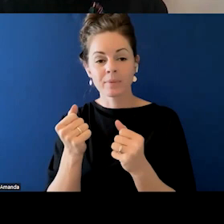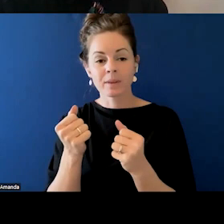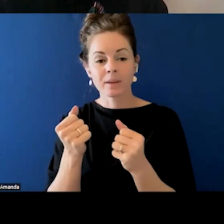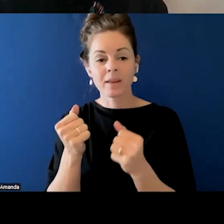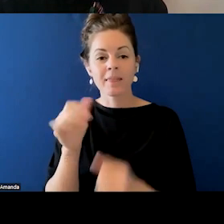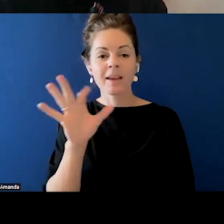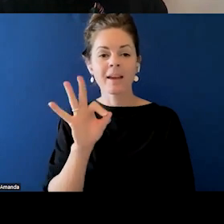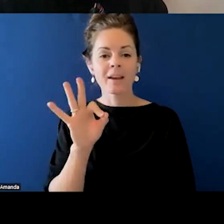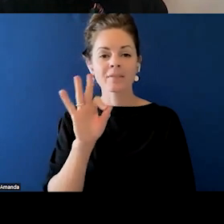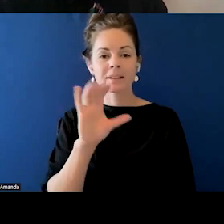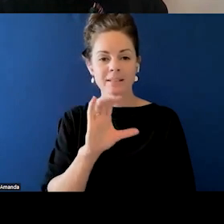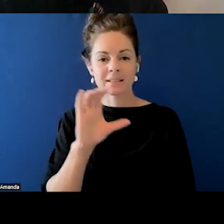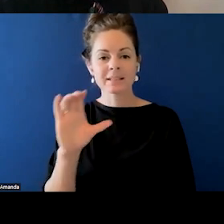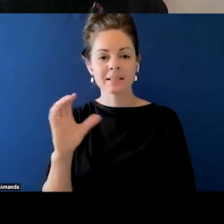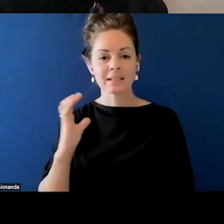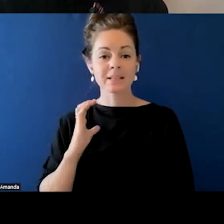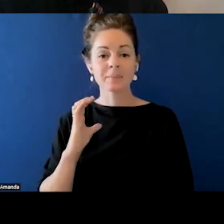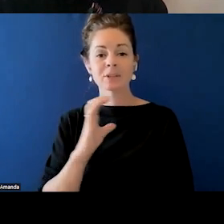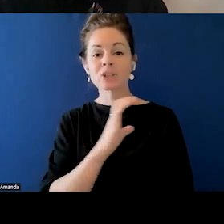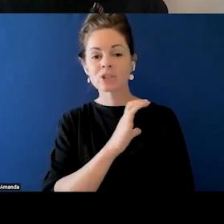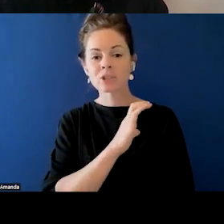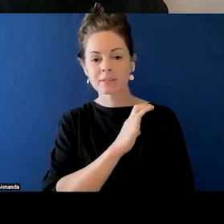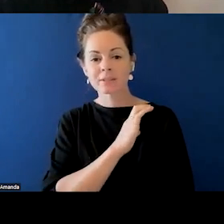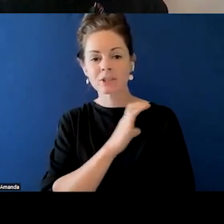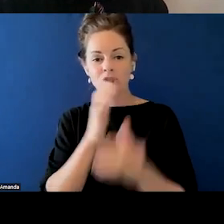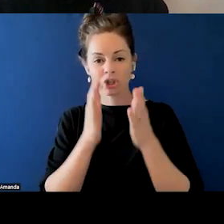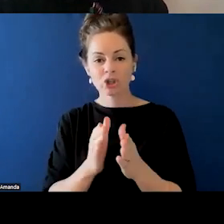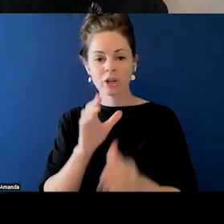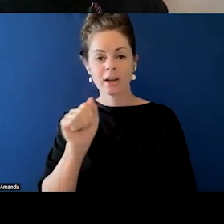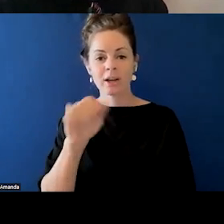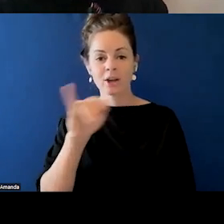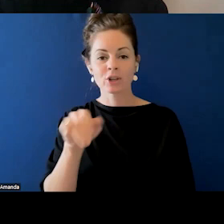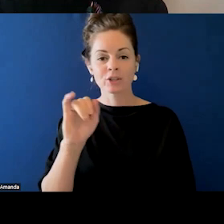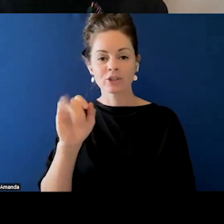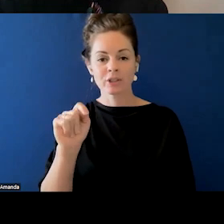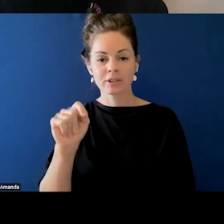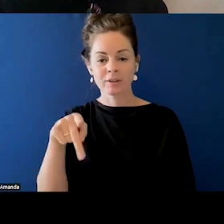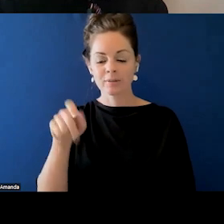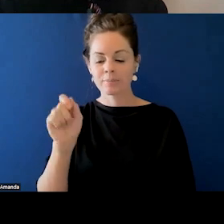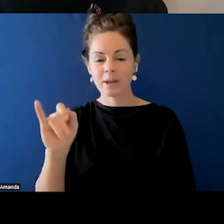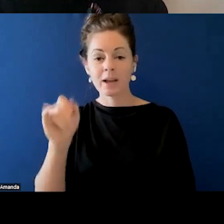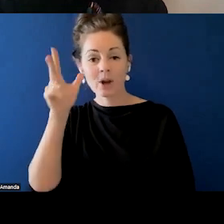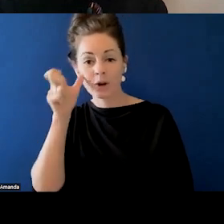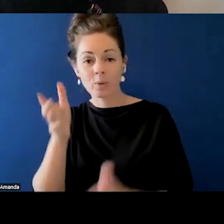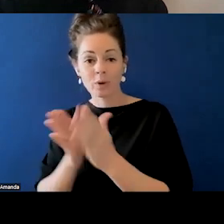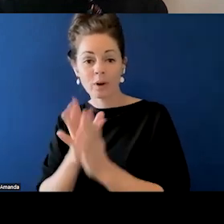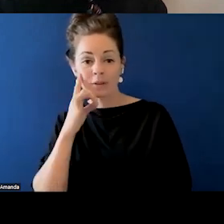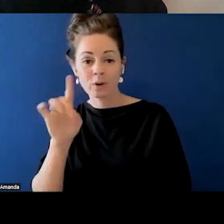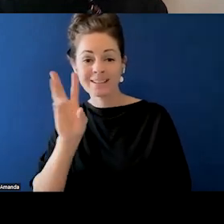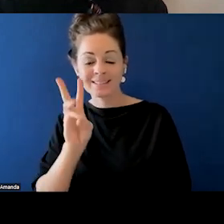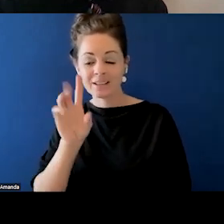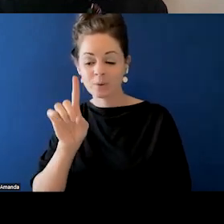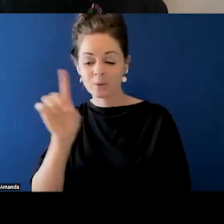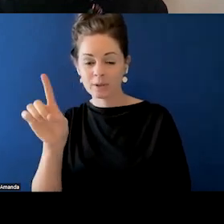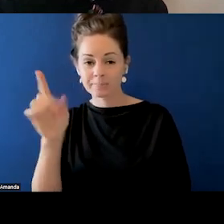FCC Commissioner Ajit Pai heard requests for 611 and